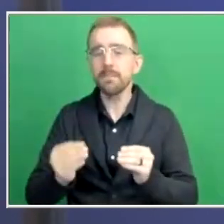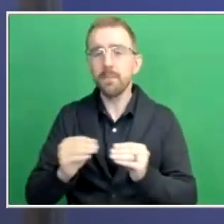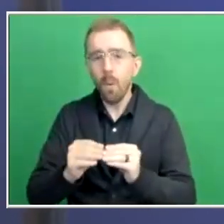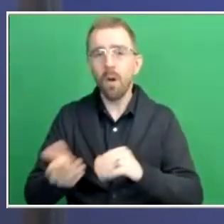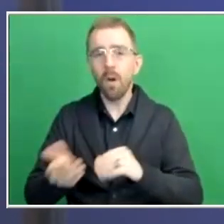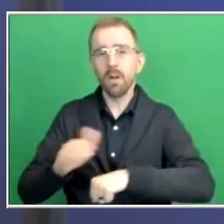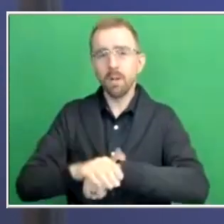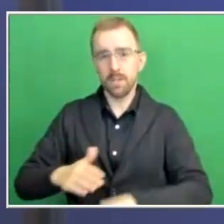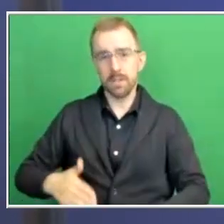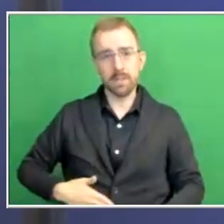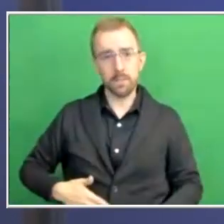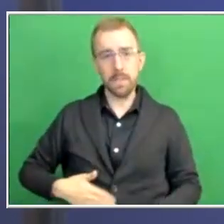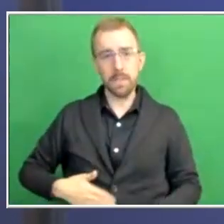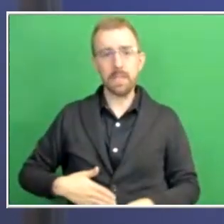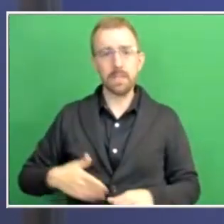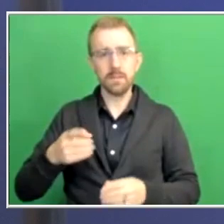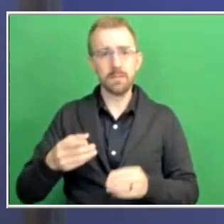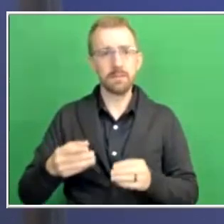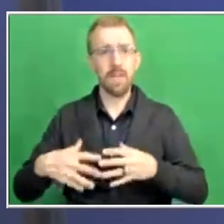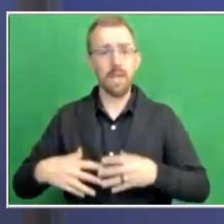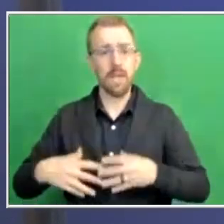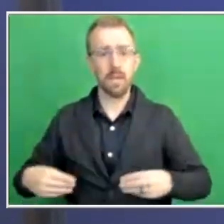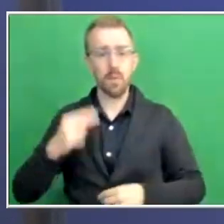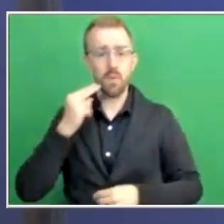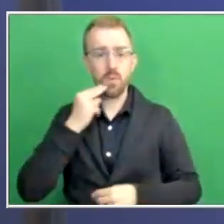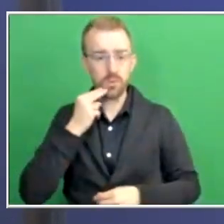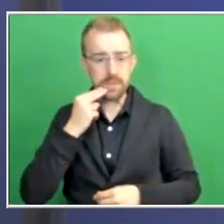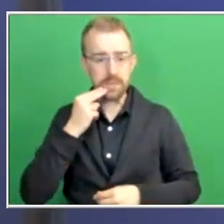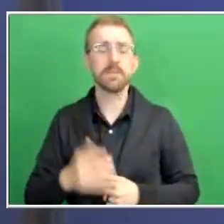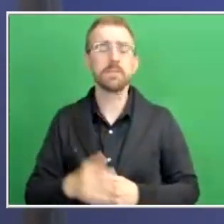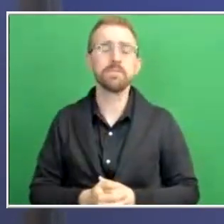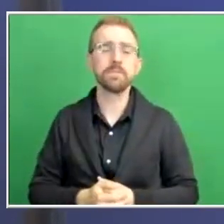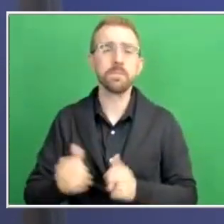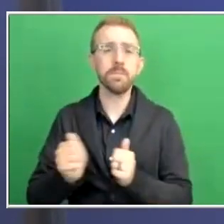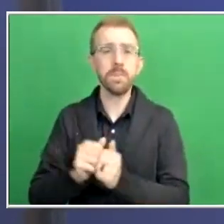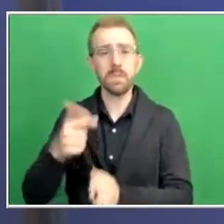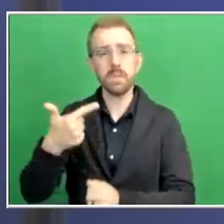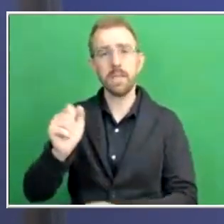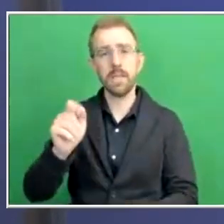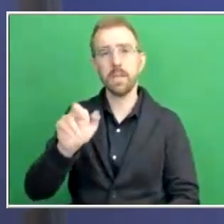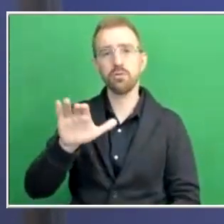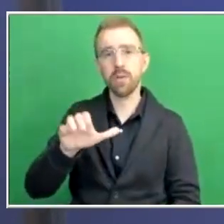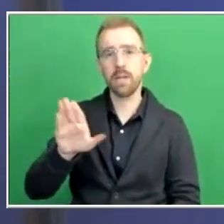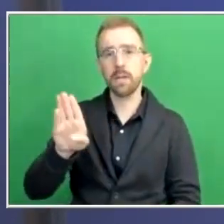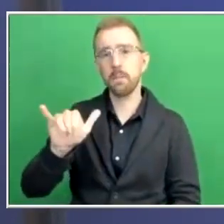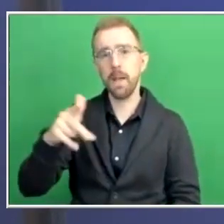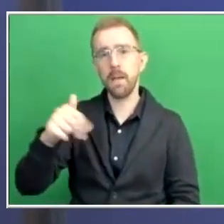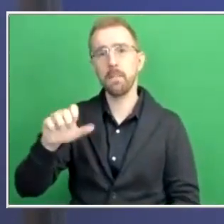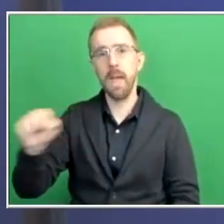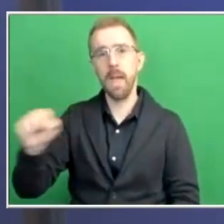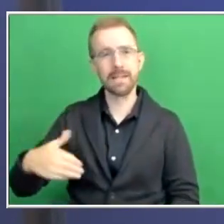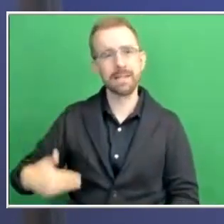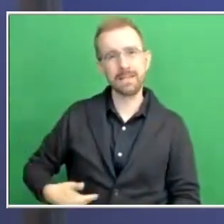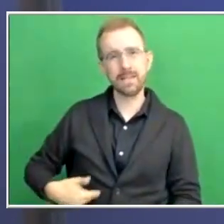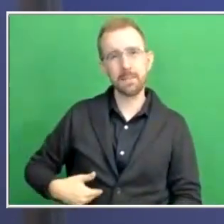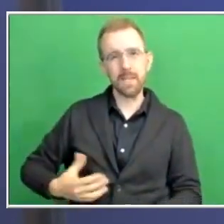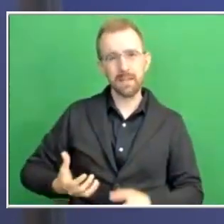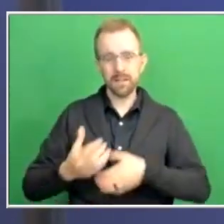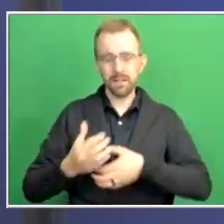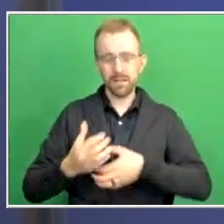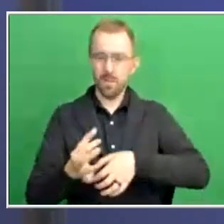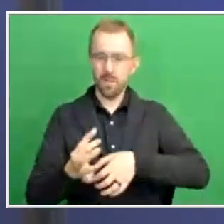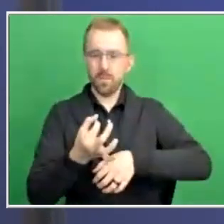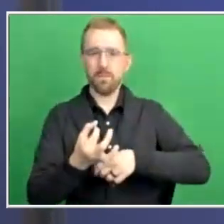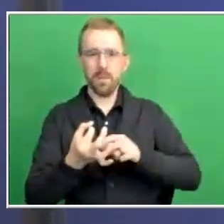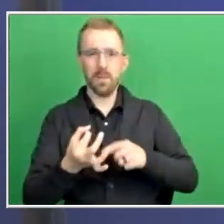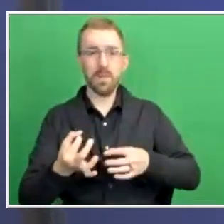stomach emptying, enhanced nutrient sensing. With the gastric bypass, it's a smaller stomach pouch, and then we actually bypass part of the small intestine and bring